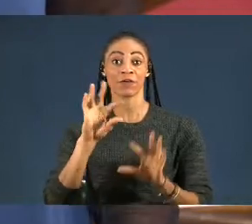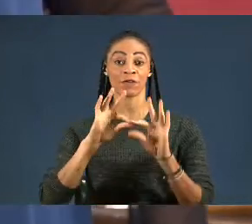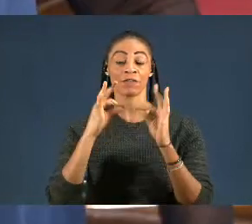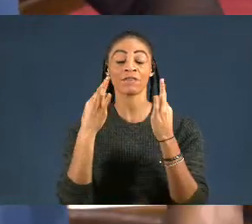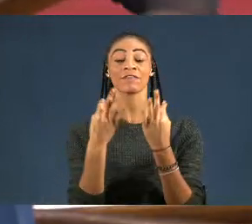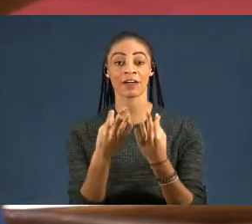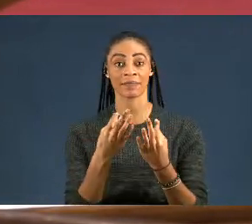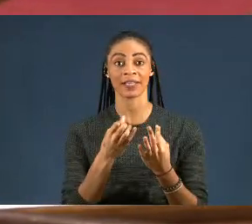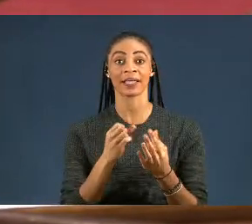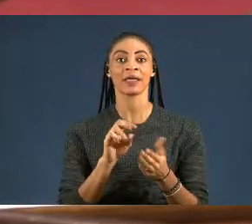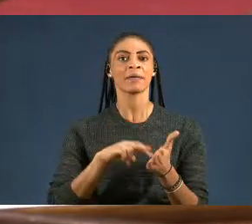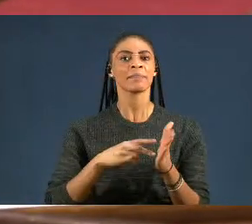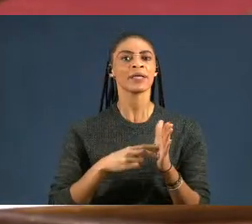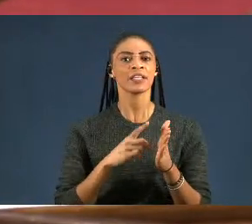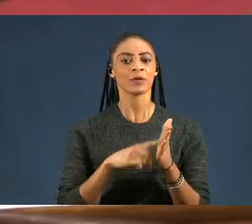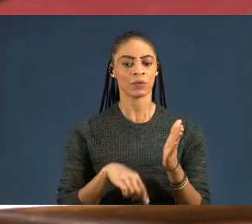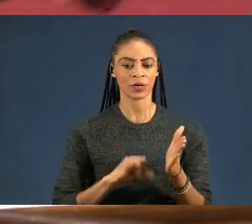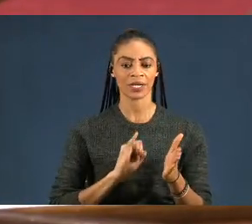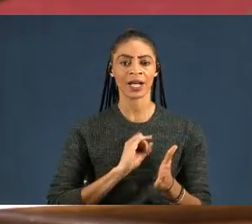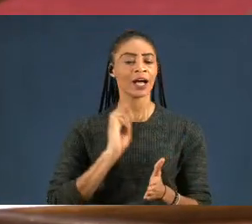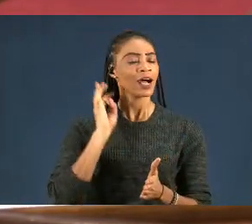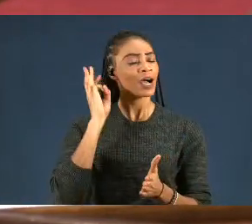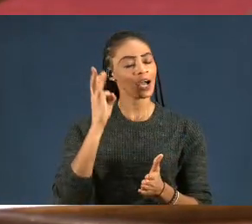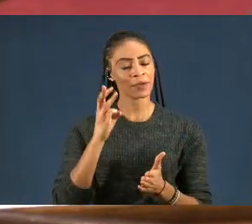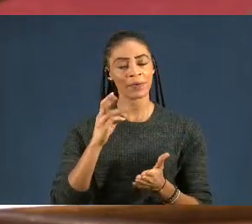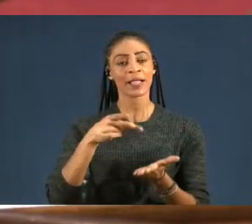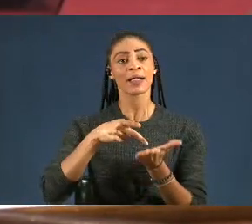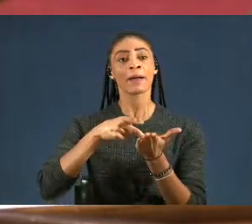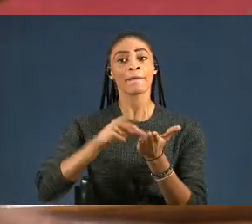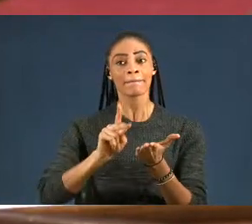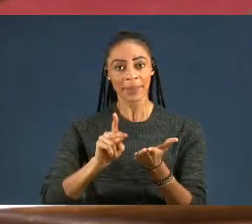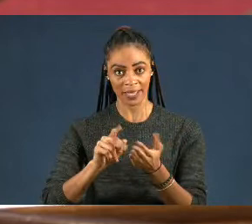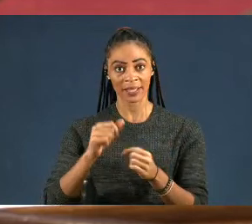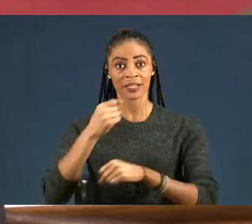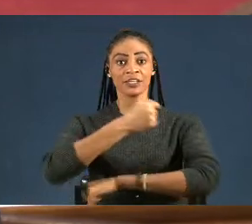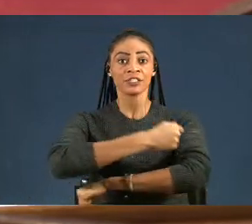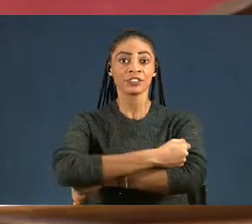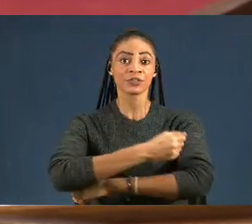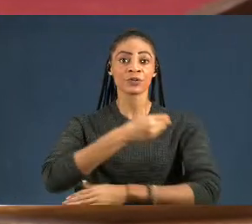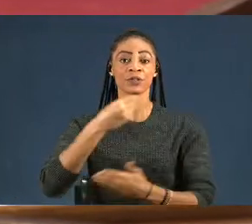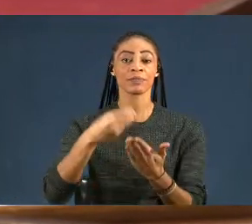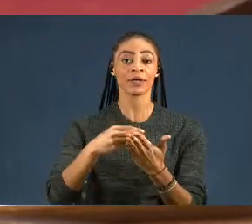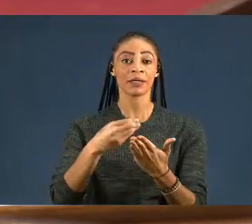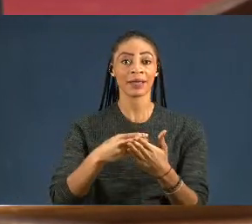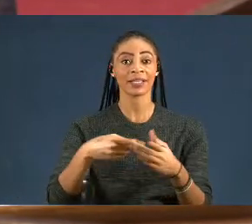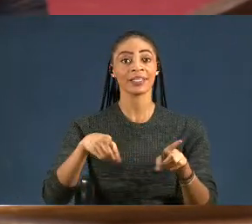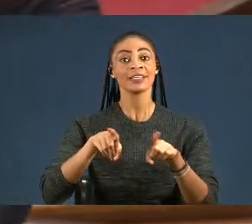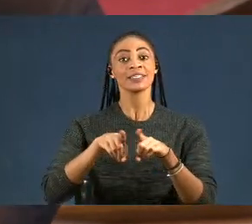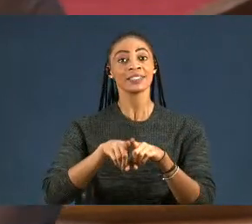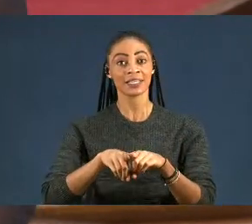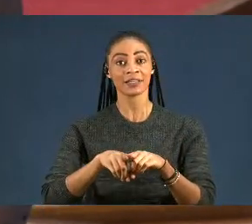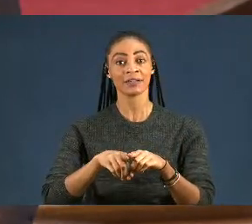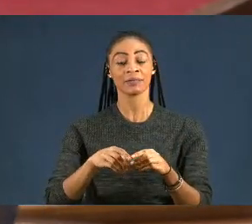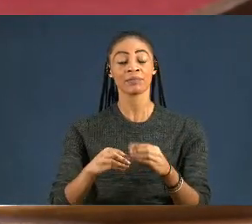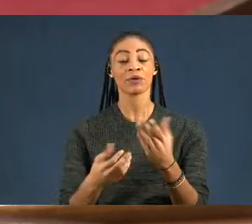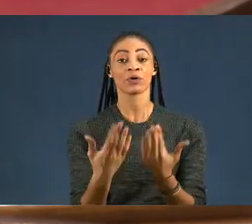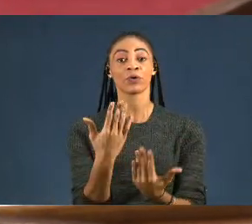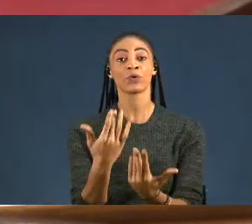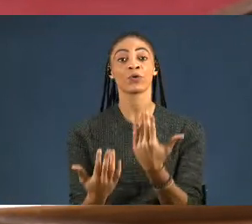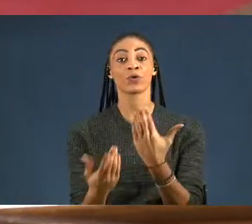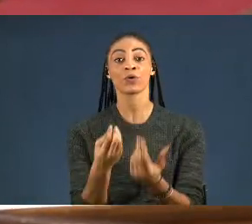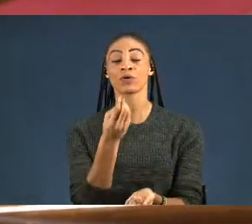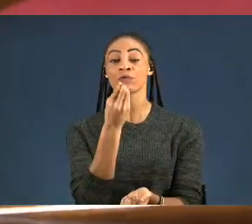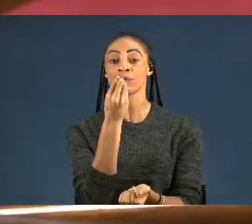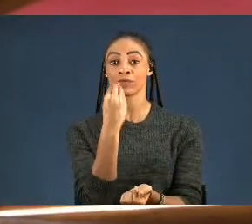fees, I will cook the meals, I will serve the meals, even when I fail. Ukinikaribia